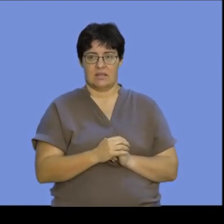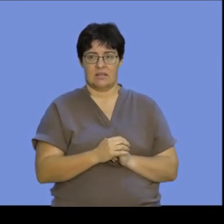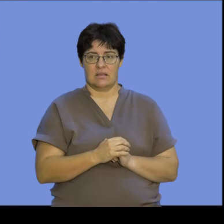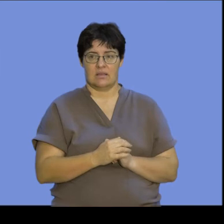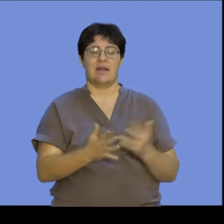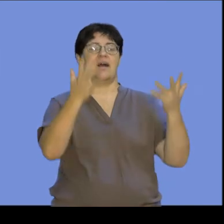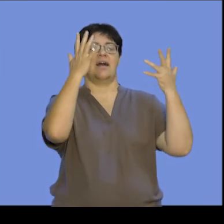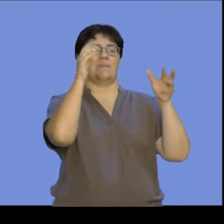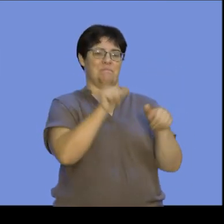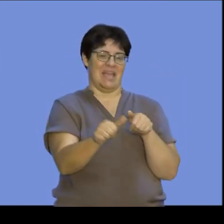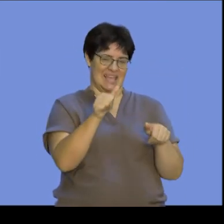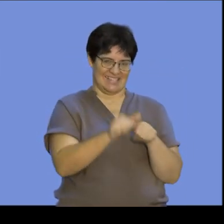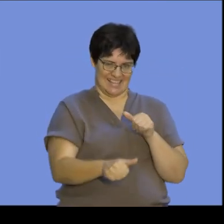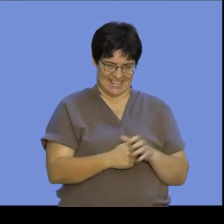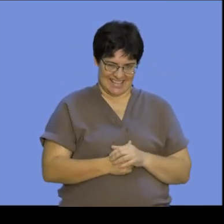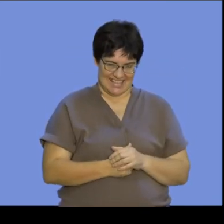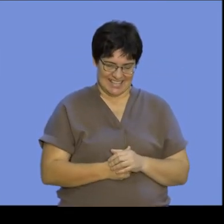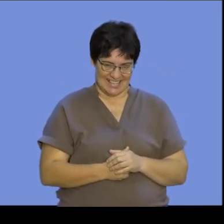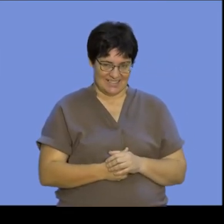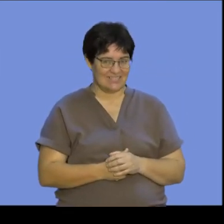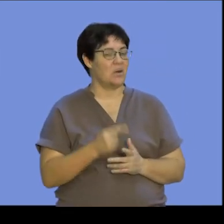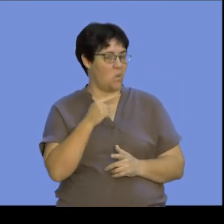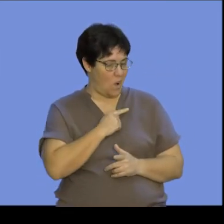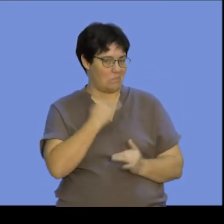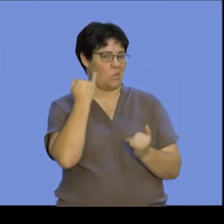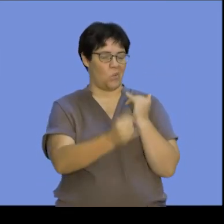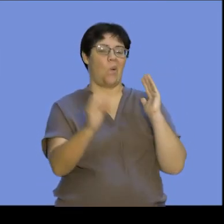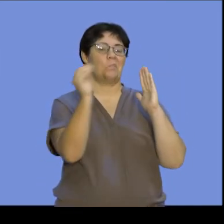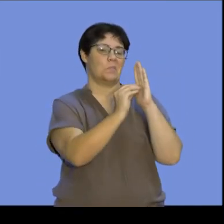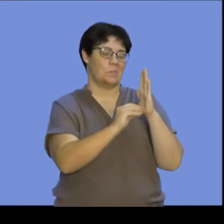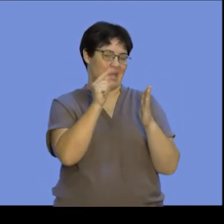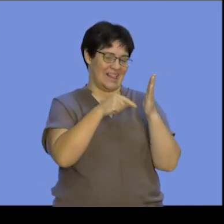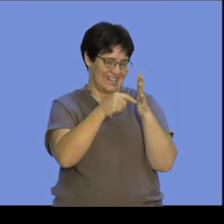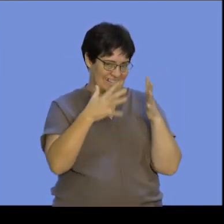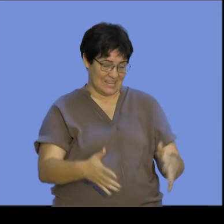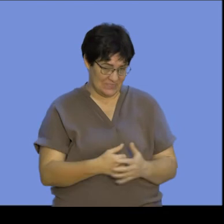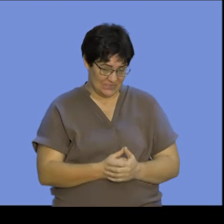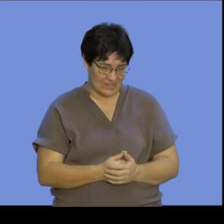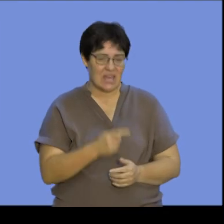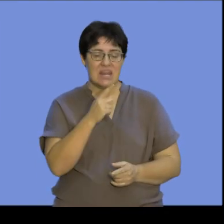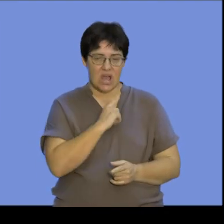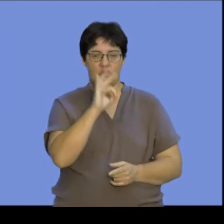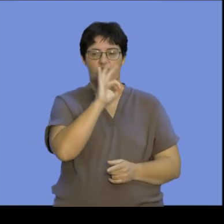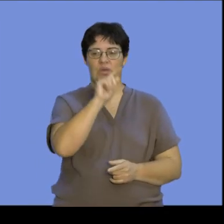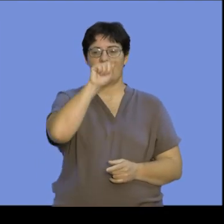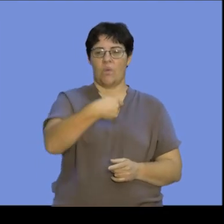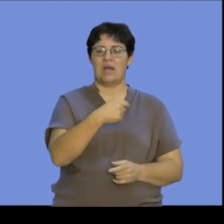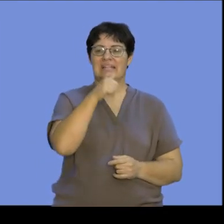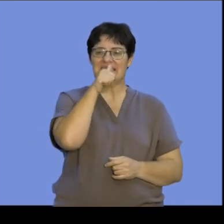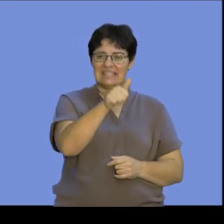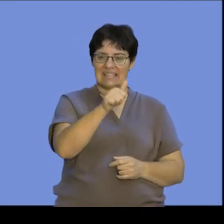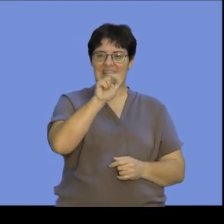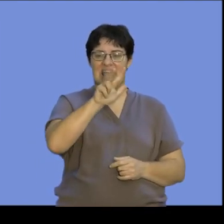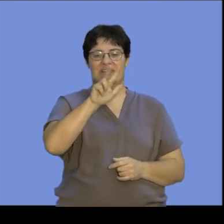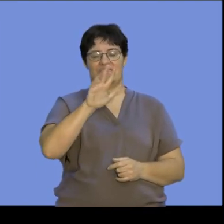There we go. Okay, now that makes more sense. Okay, so now we've got 3,685. So let's